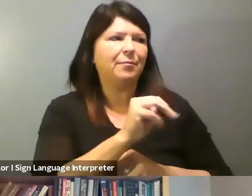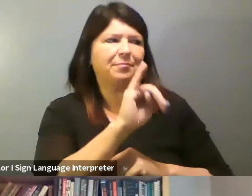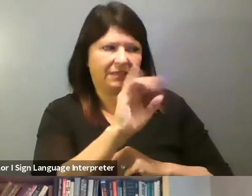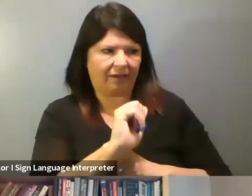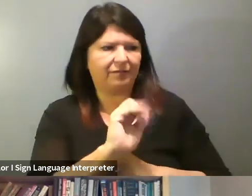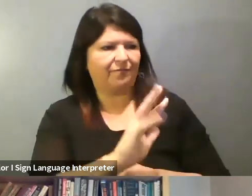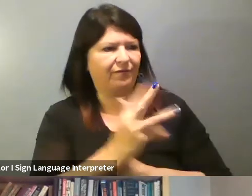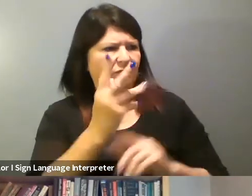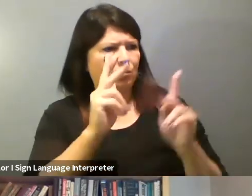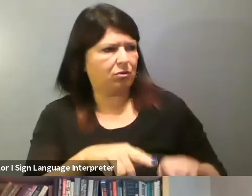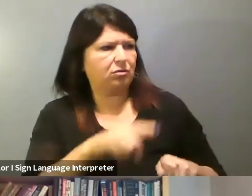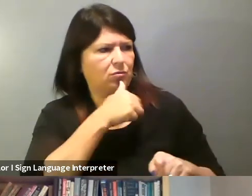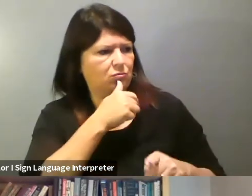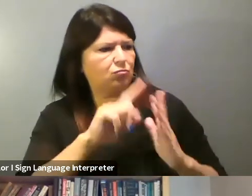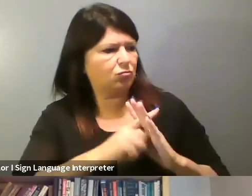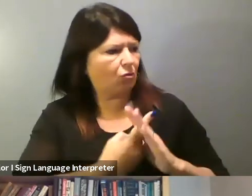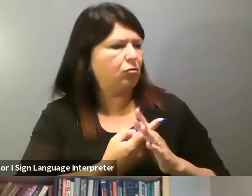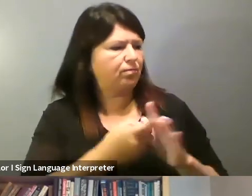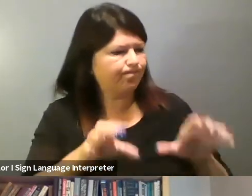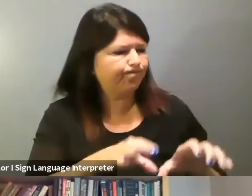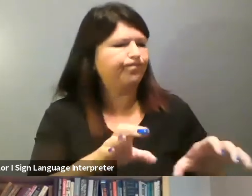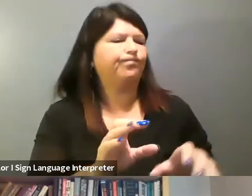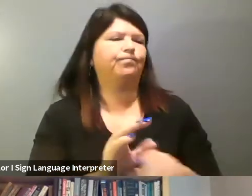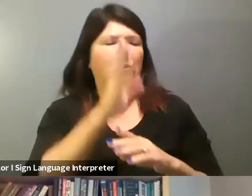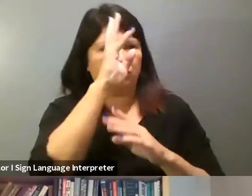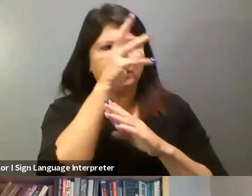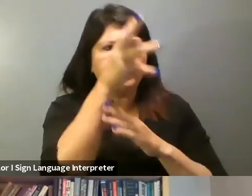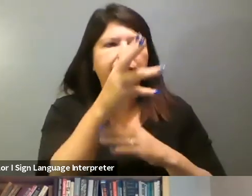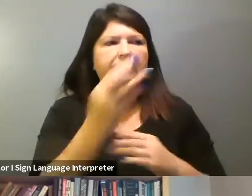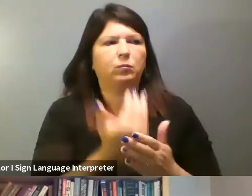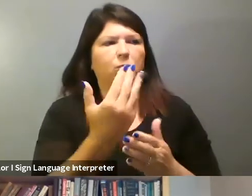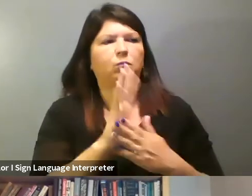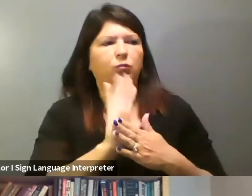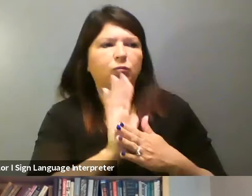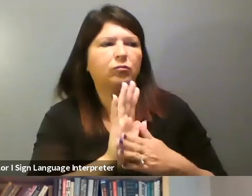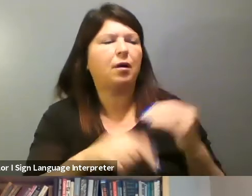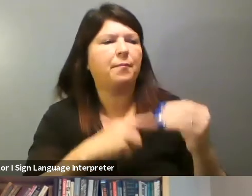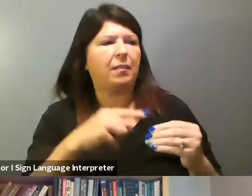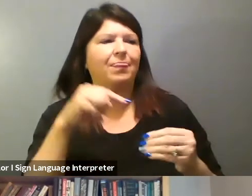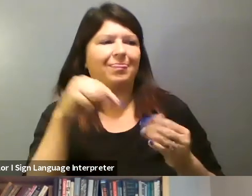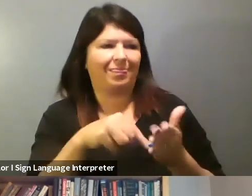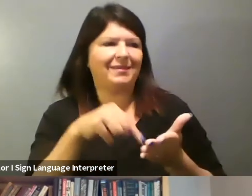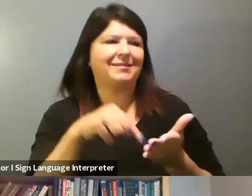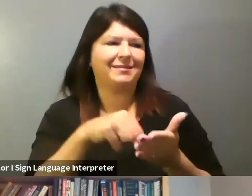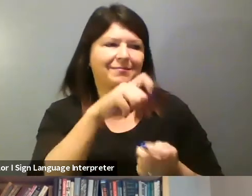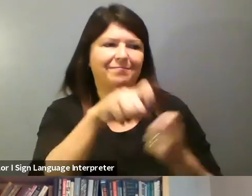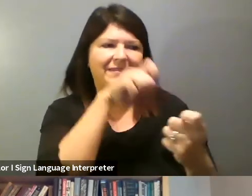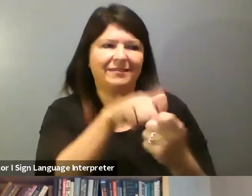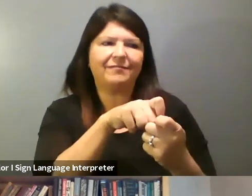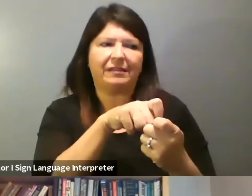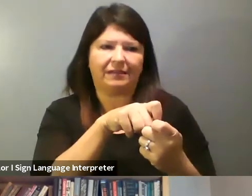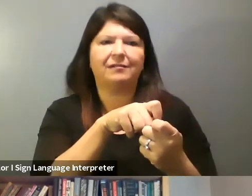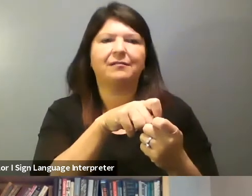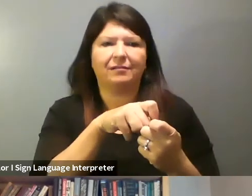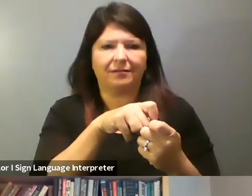to start working on a documentary about this particular aspect of the struggle in the